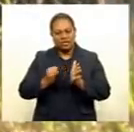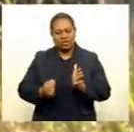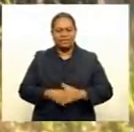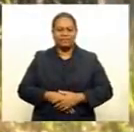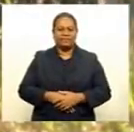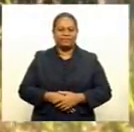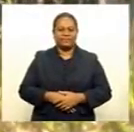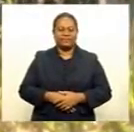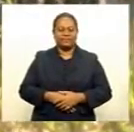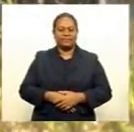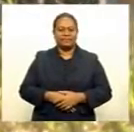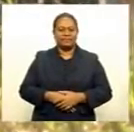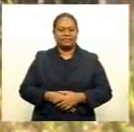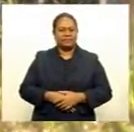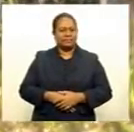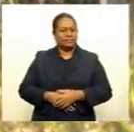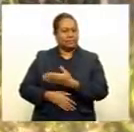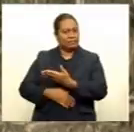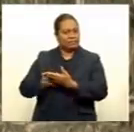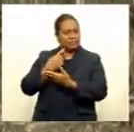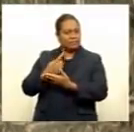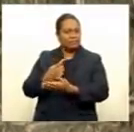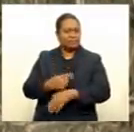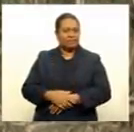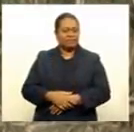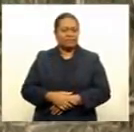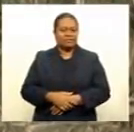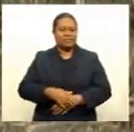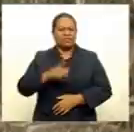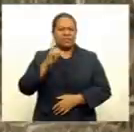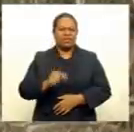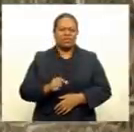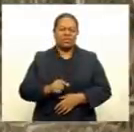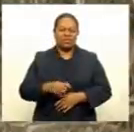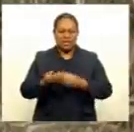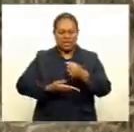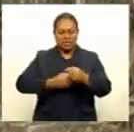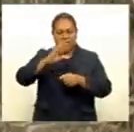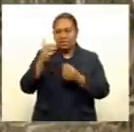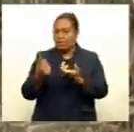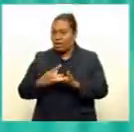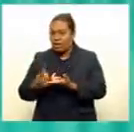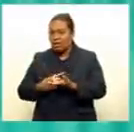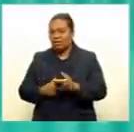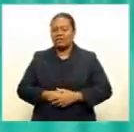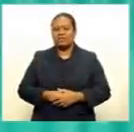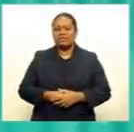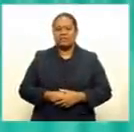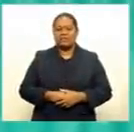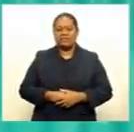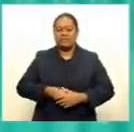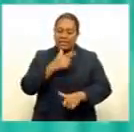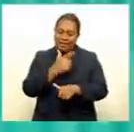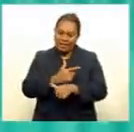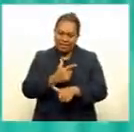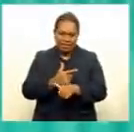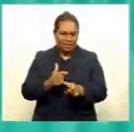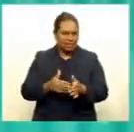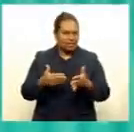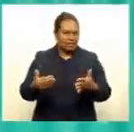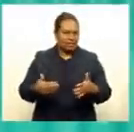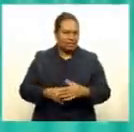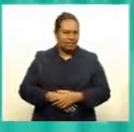on the sugar farm. Before they were just doing the sugarcane for the others. They were doing the labor work. After that,